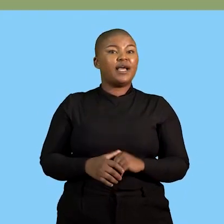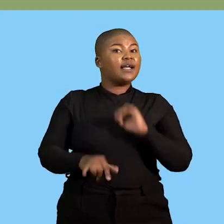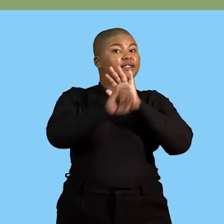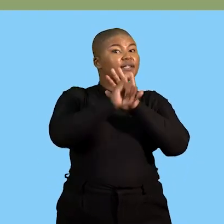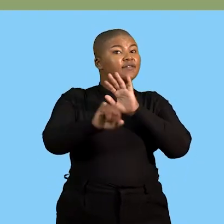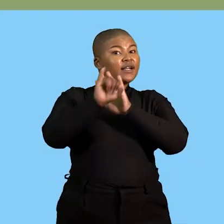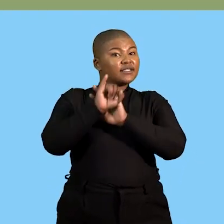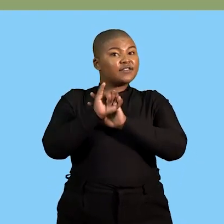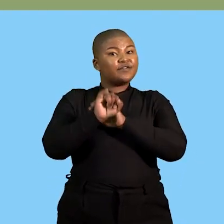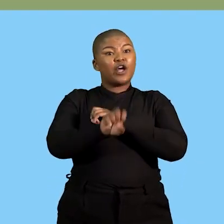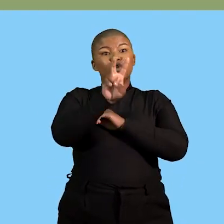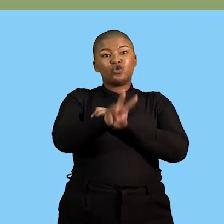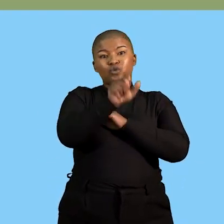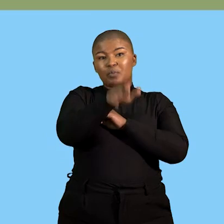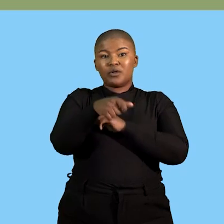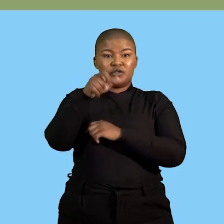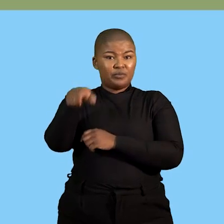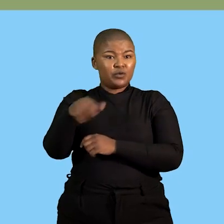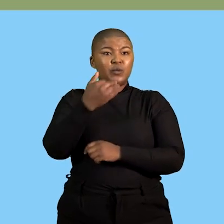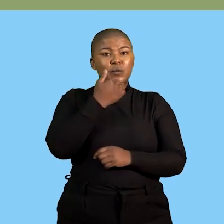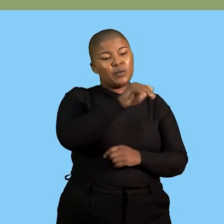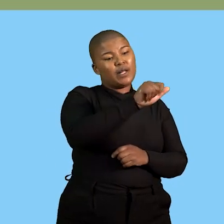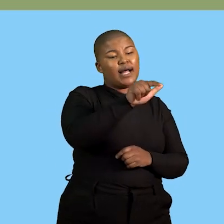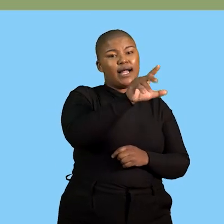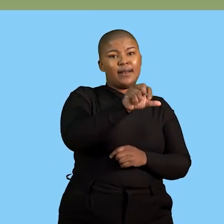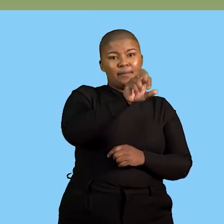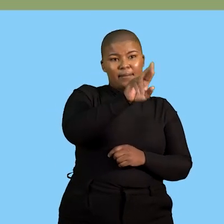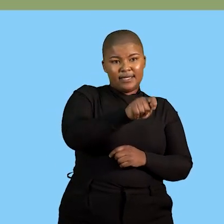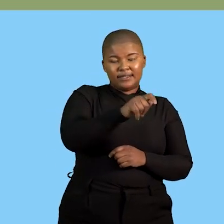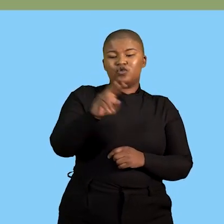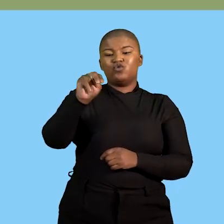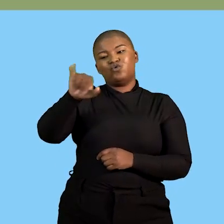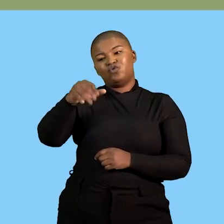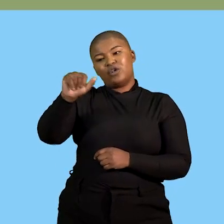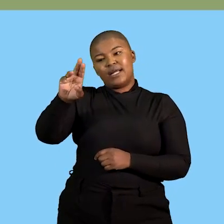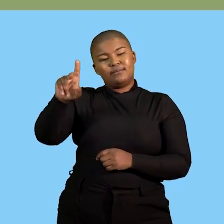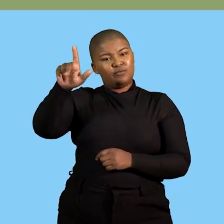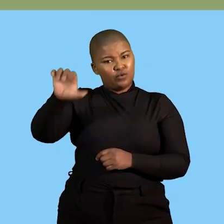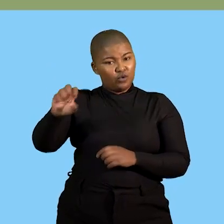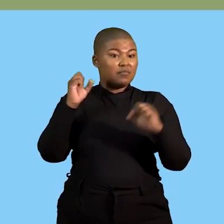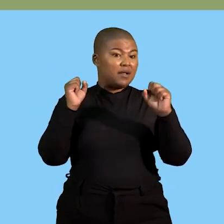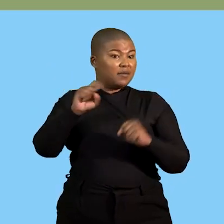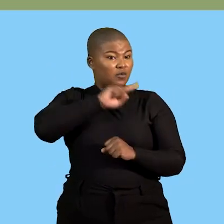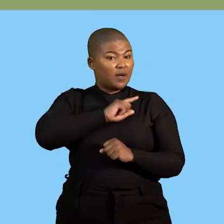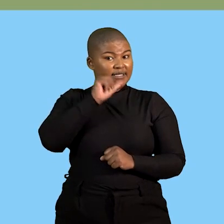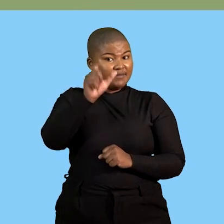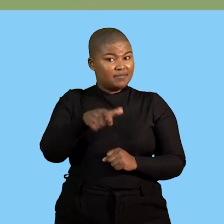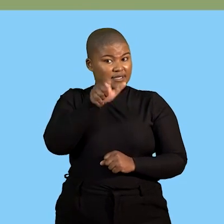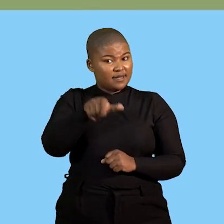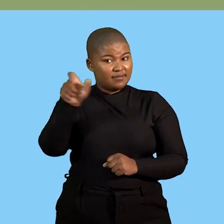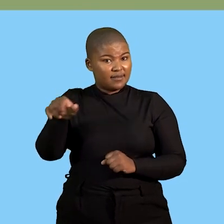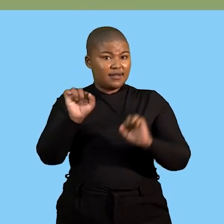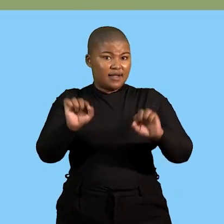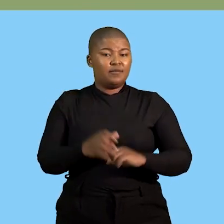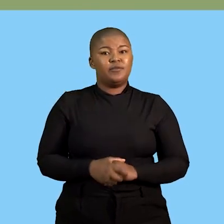We have Albert and we also have Njabulo. Then you motivate to say, why do you say that is their personality? So